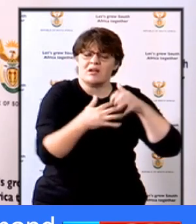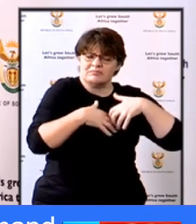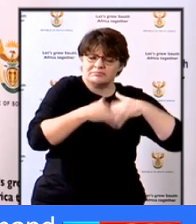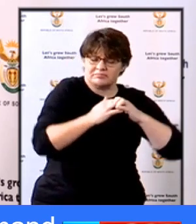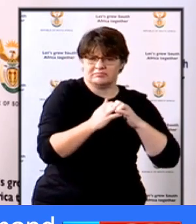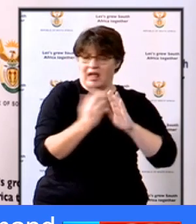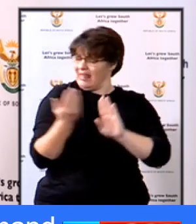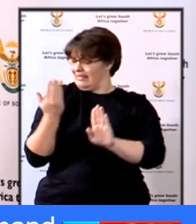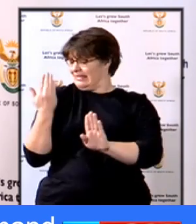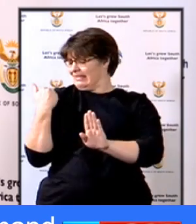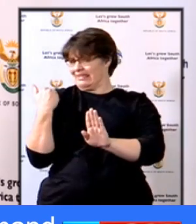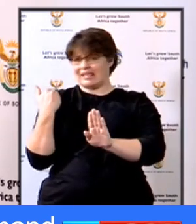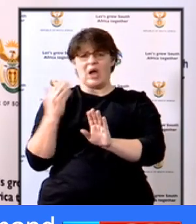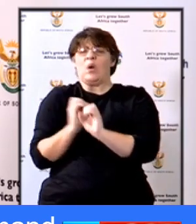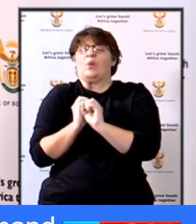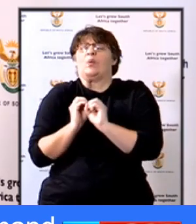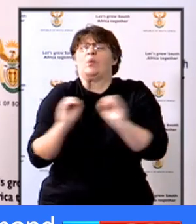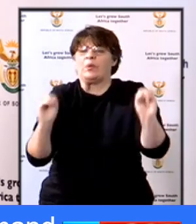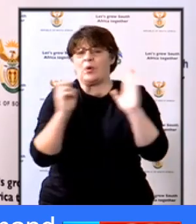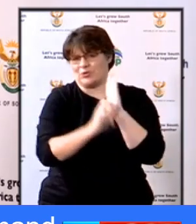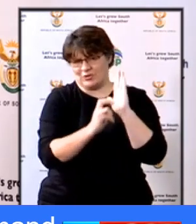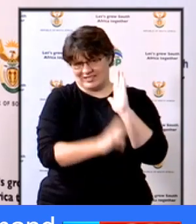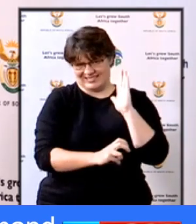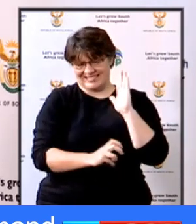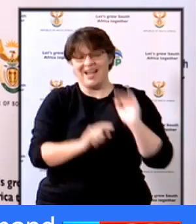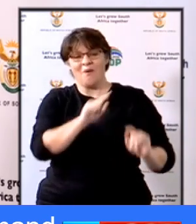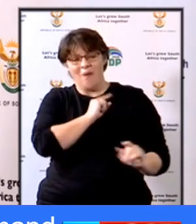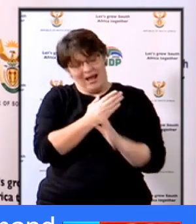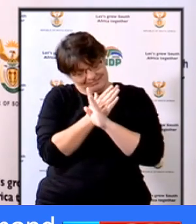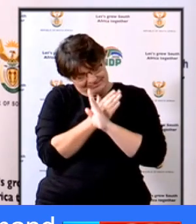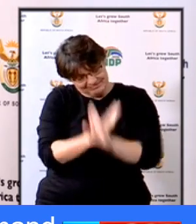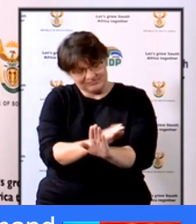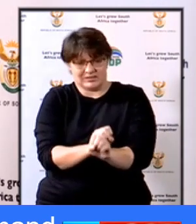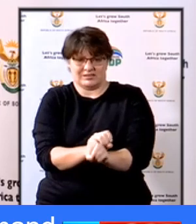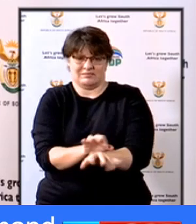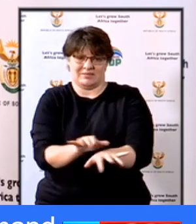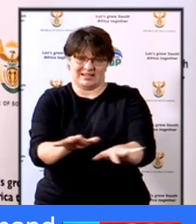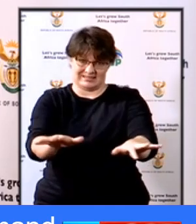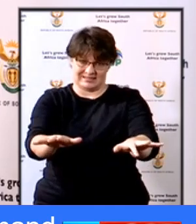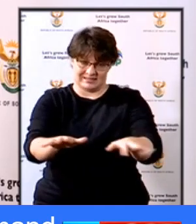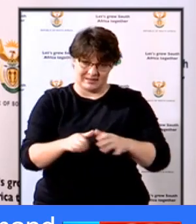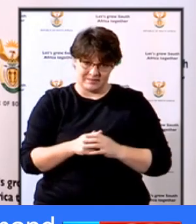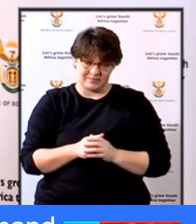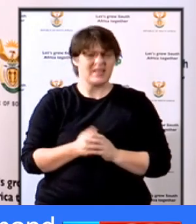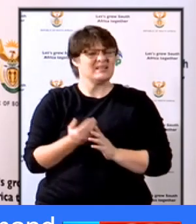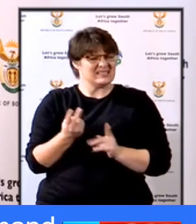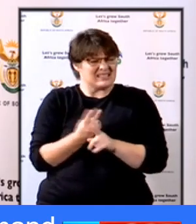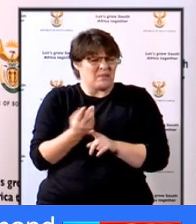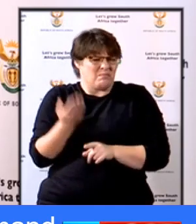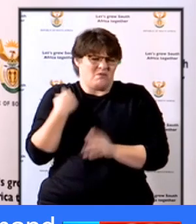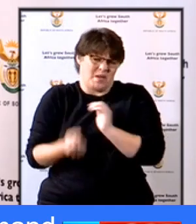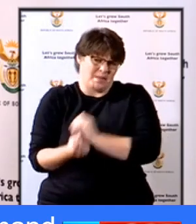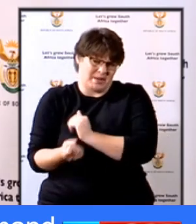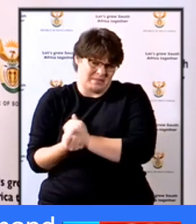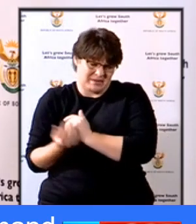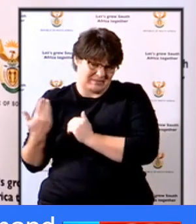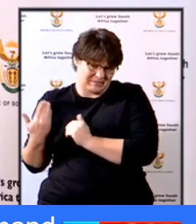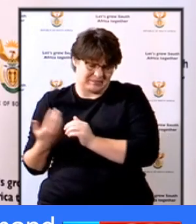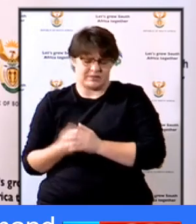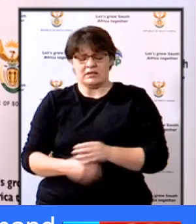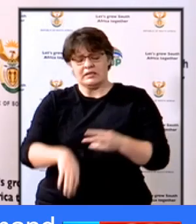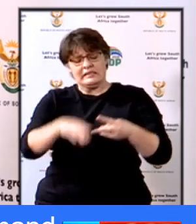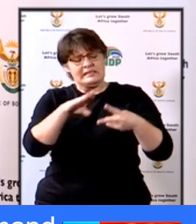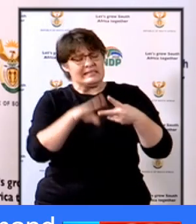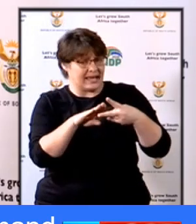to ensure that there is no spreading as it happened earlier on in the churches.